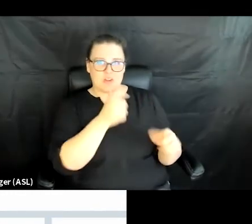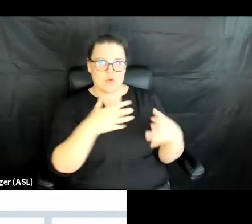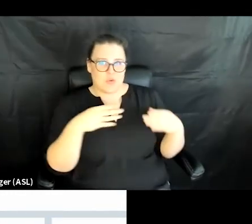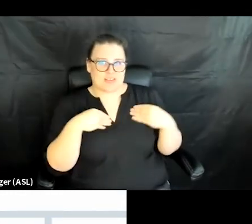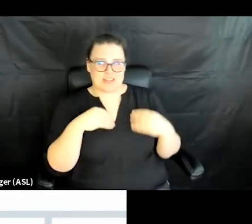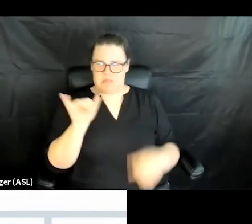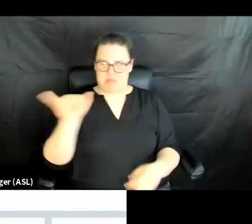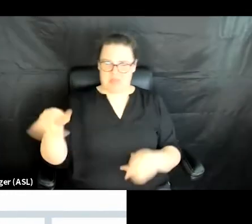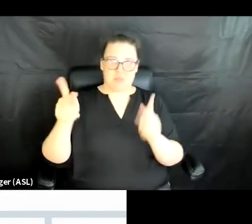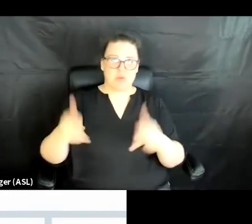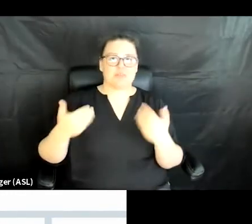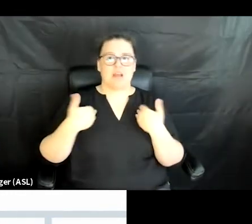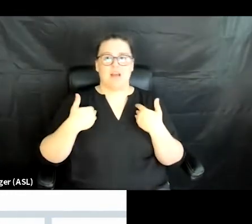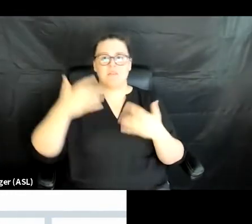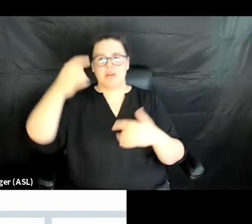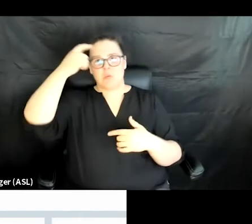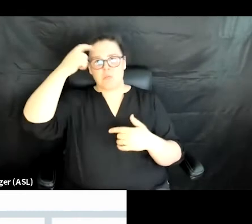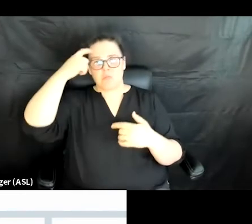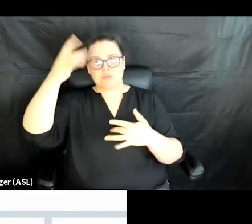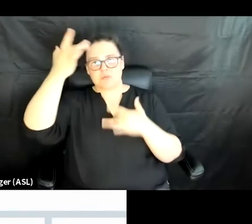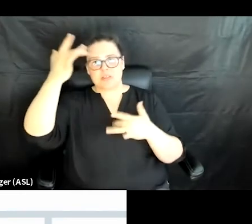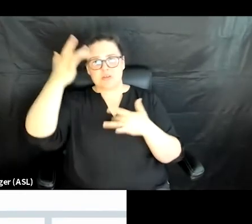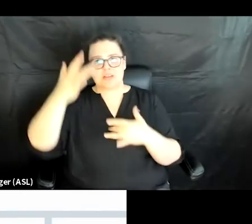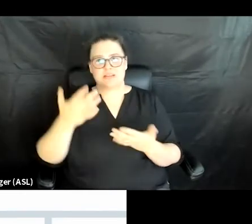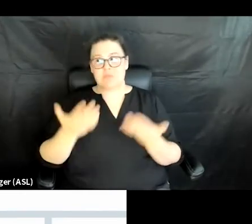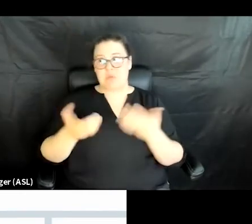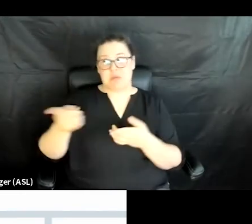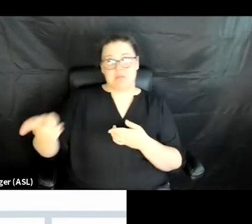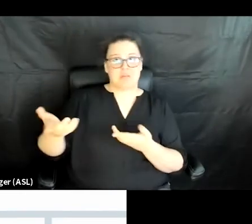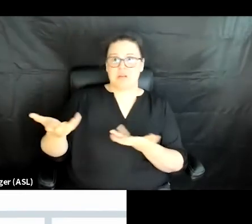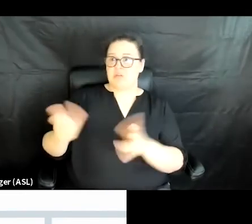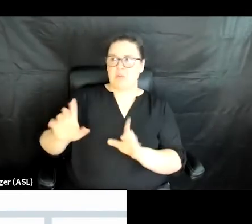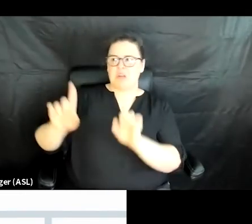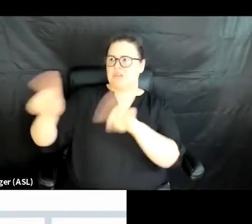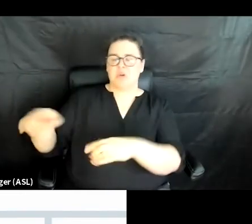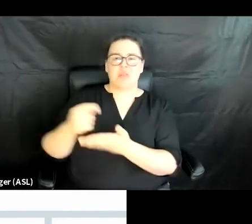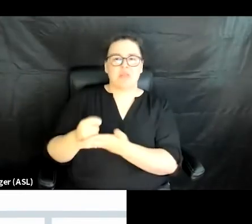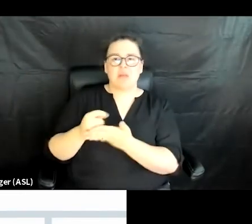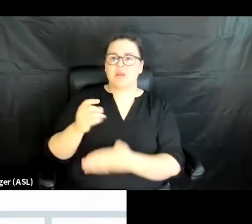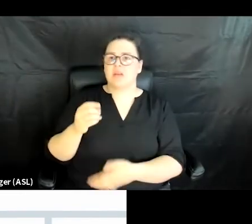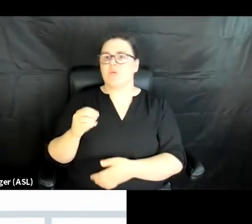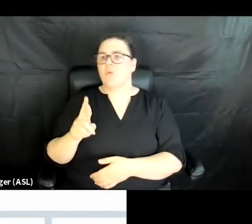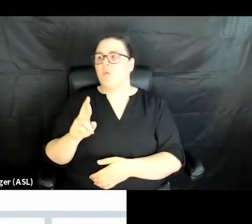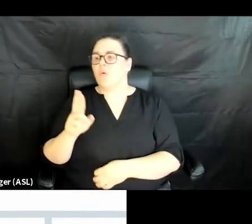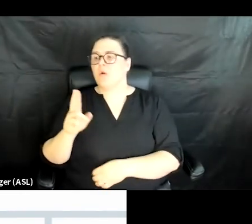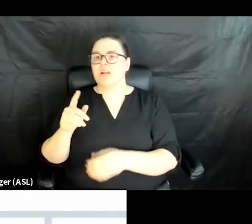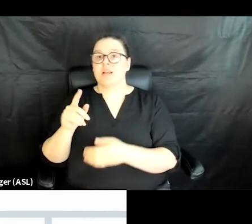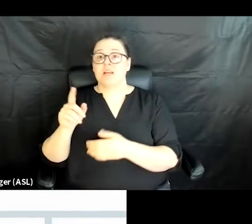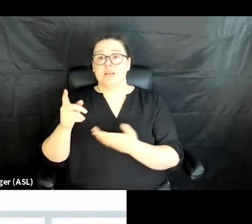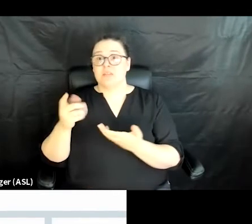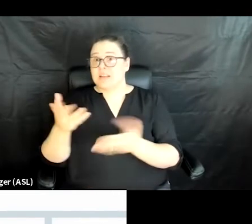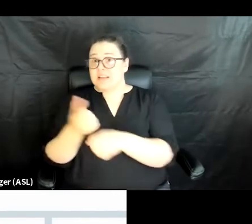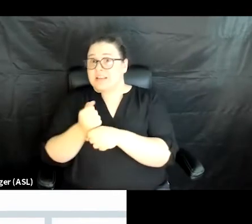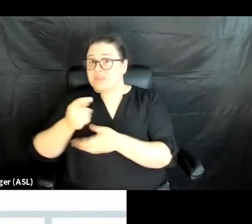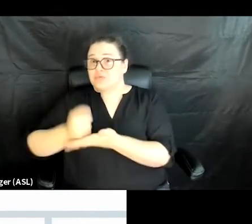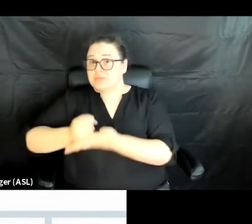the person has mental illness. Sometimes they don't want the person to seek the therapy or the treatment that they definitely need.